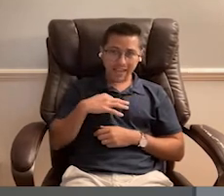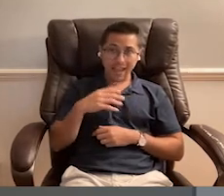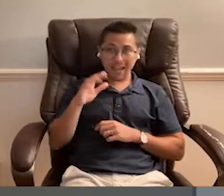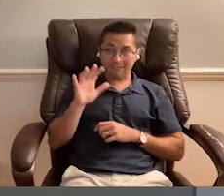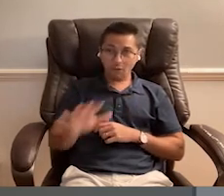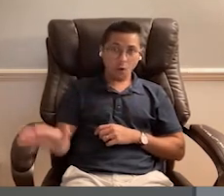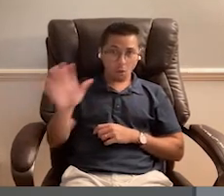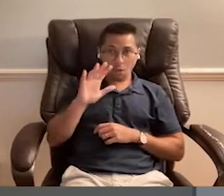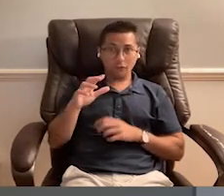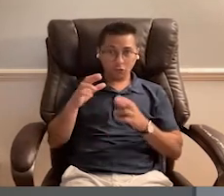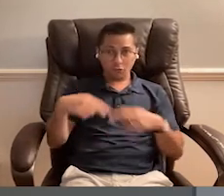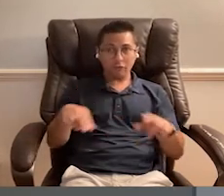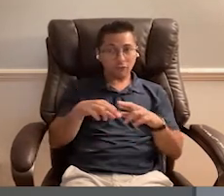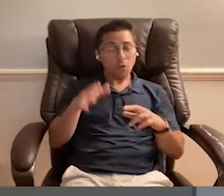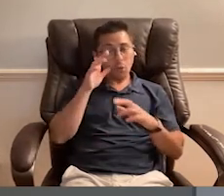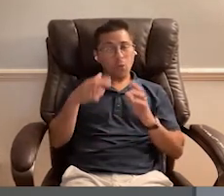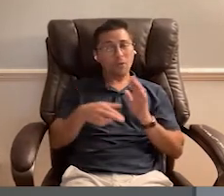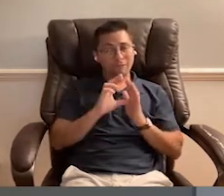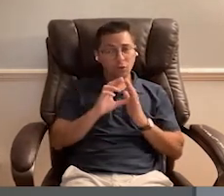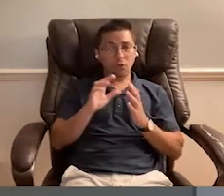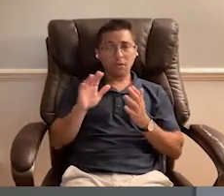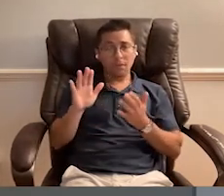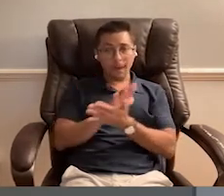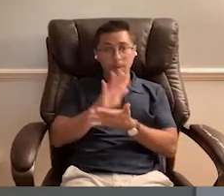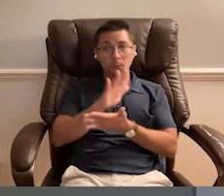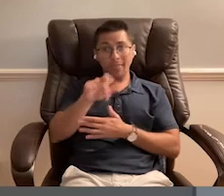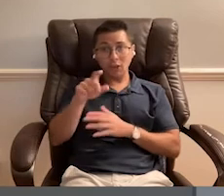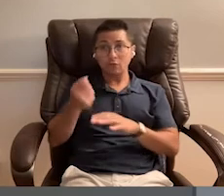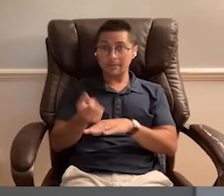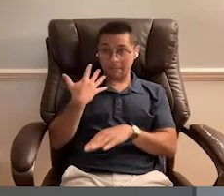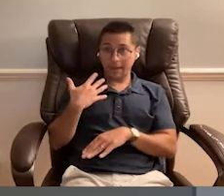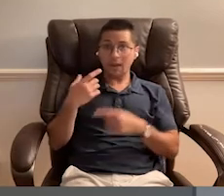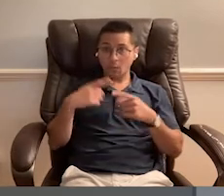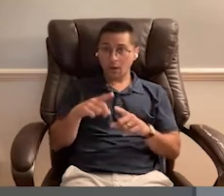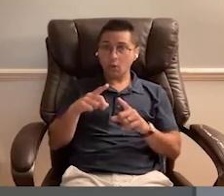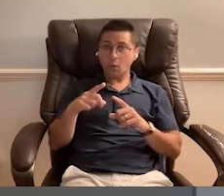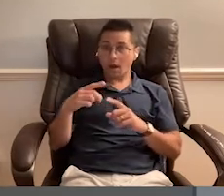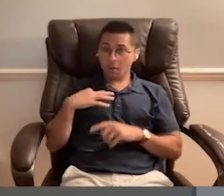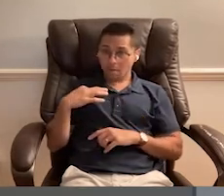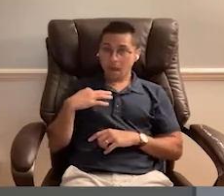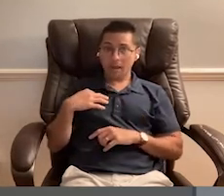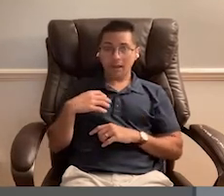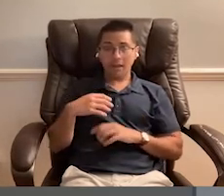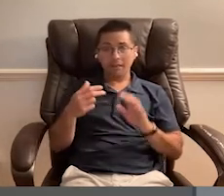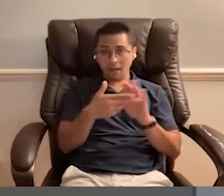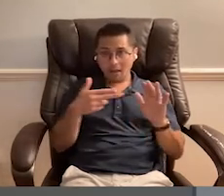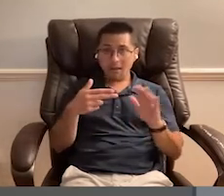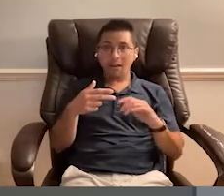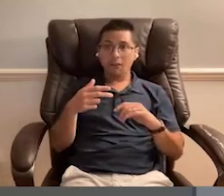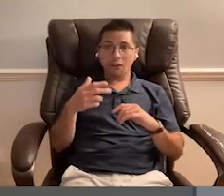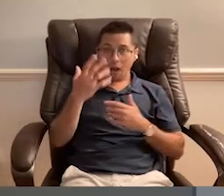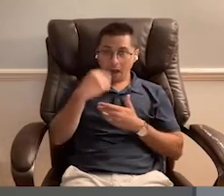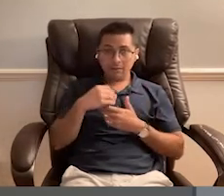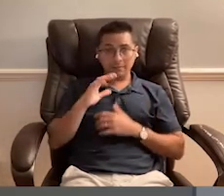autism. Our staff in each region will review the documentation that you submit when you're applying for eligibility